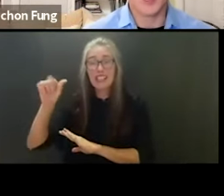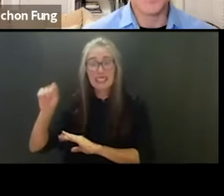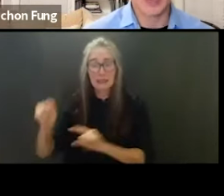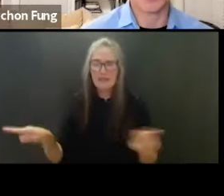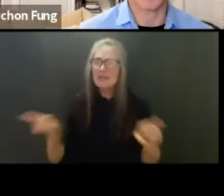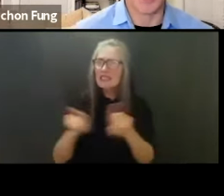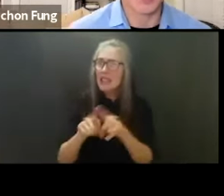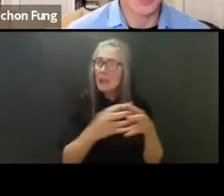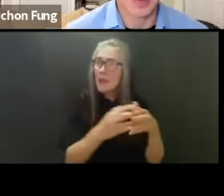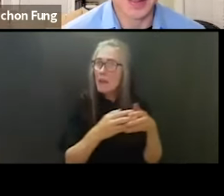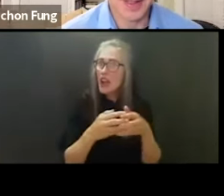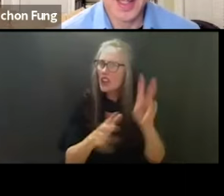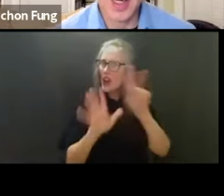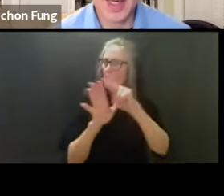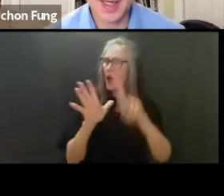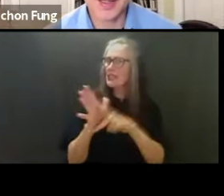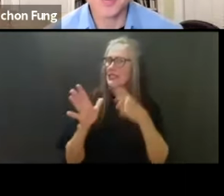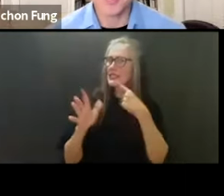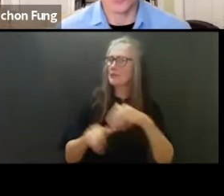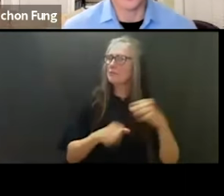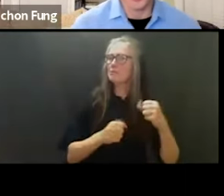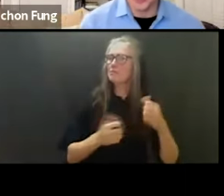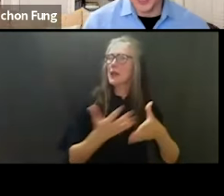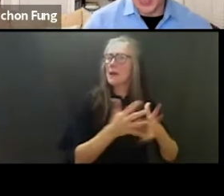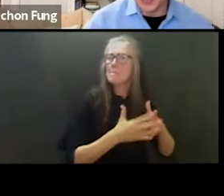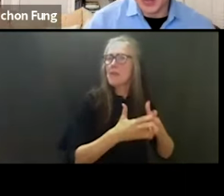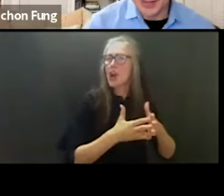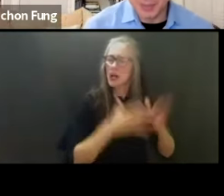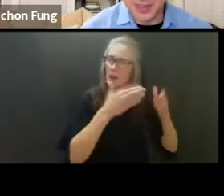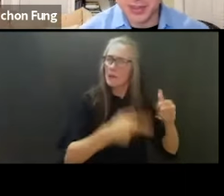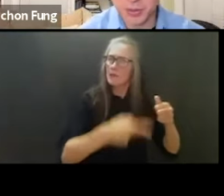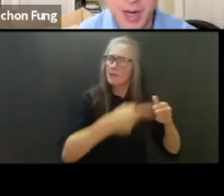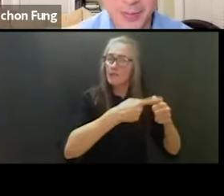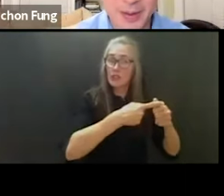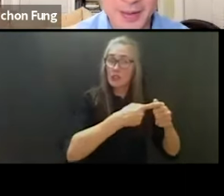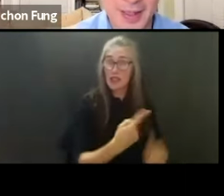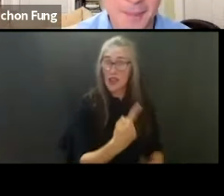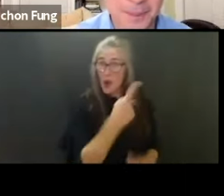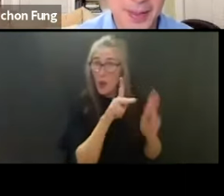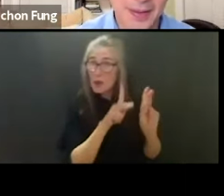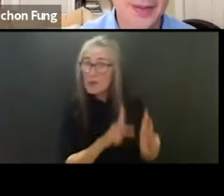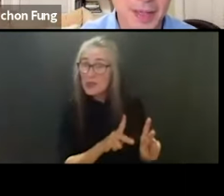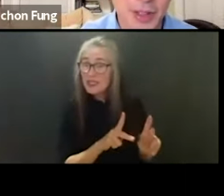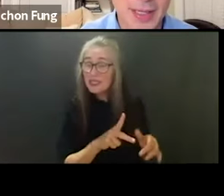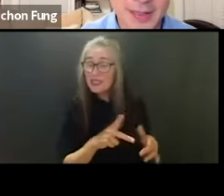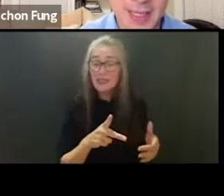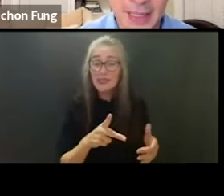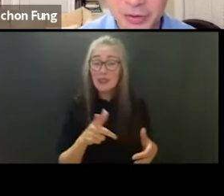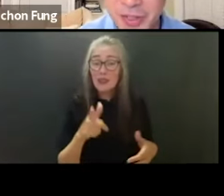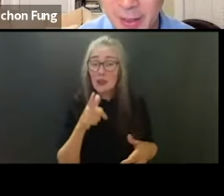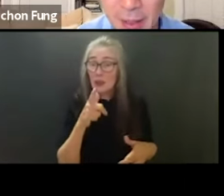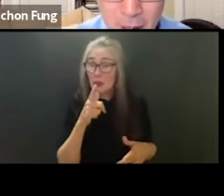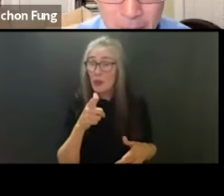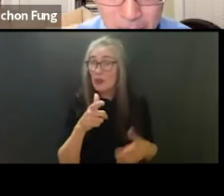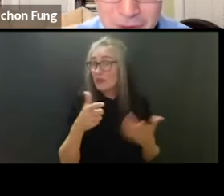first kind of policy. One of the candidates in the presidential primaries on the Democratic side,